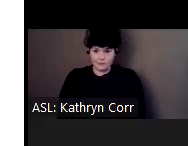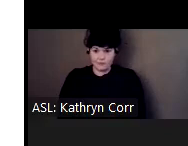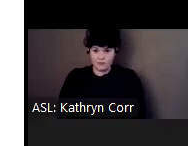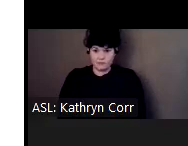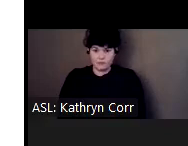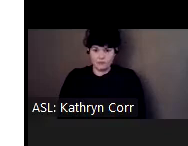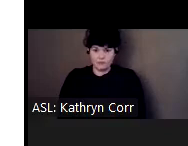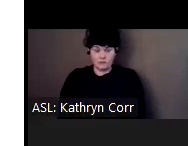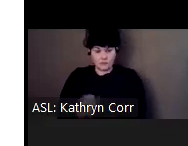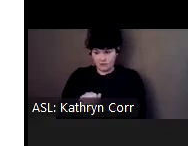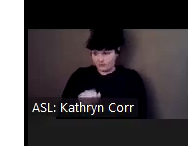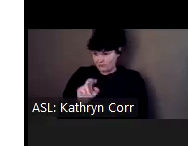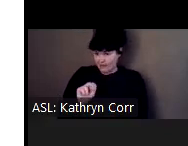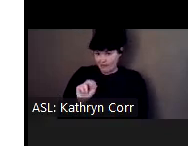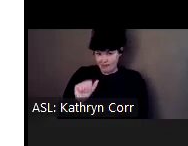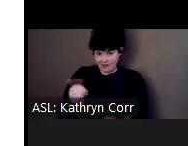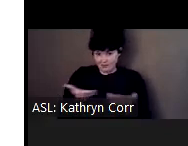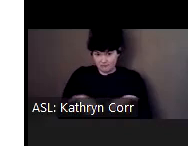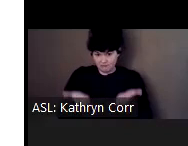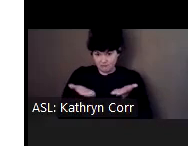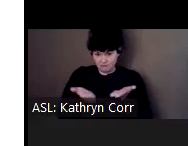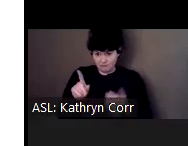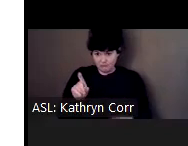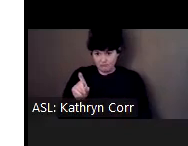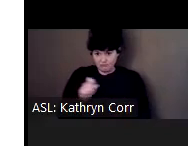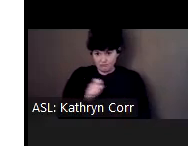Was Anna able to rejoin?